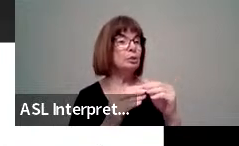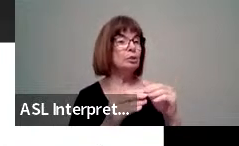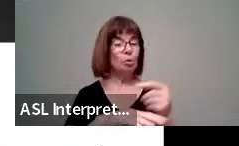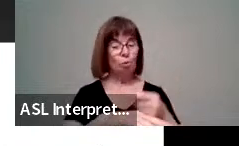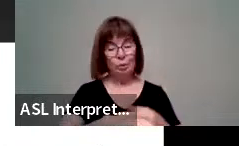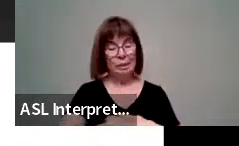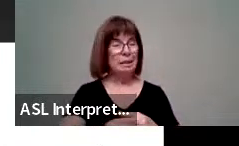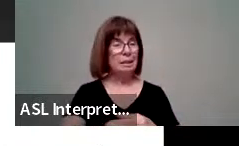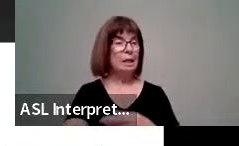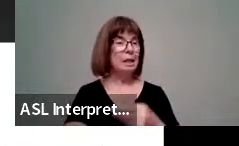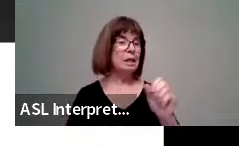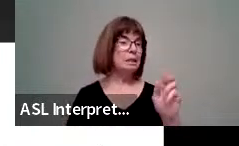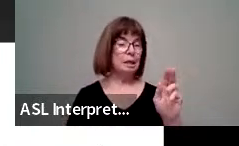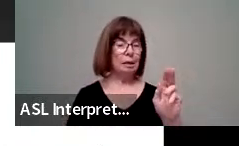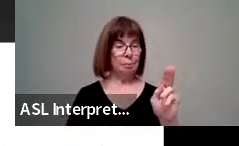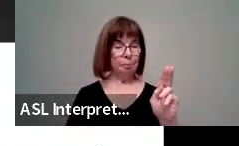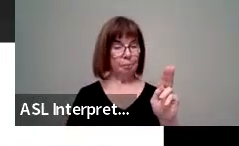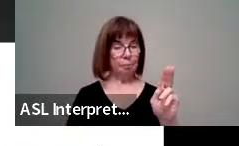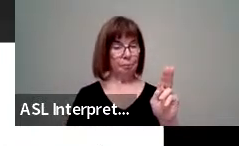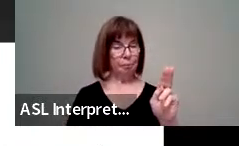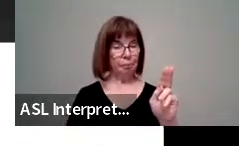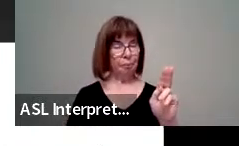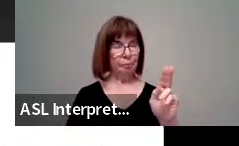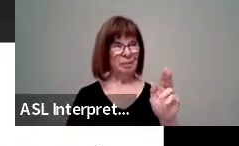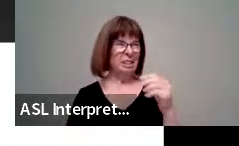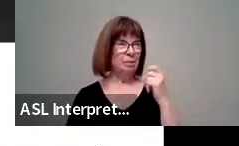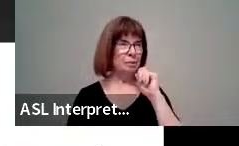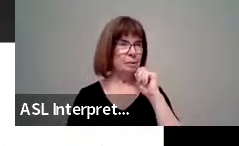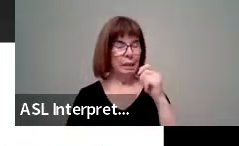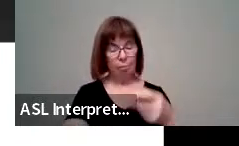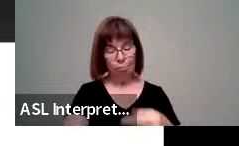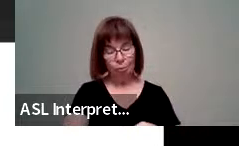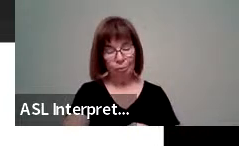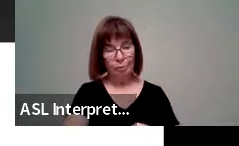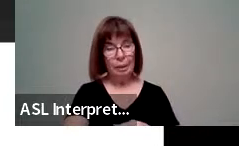subcutaneous administration. Next slide, please.